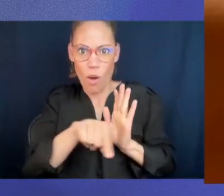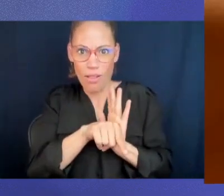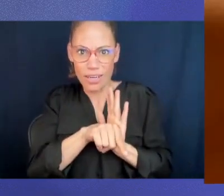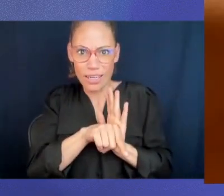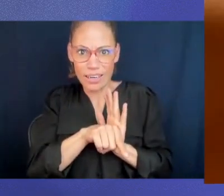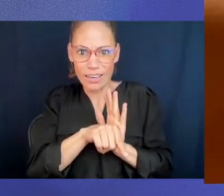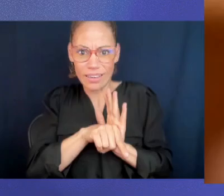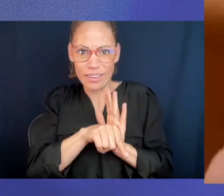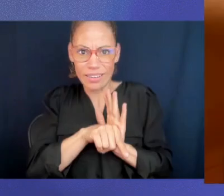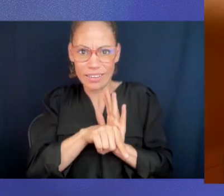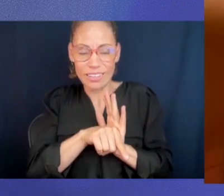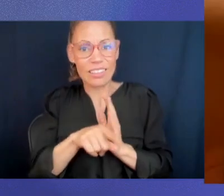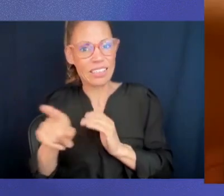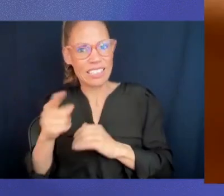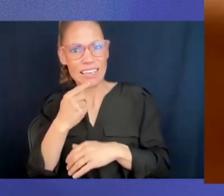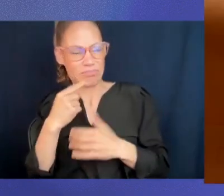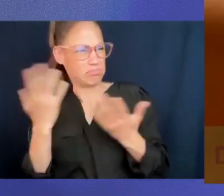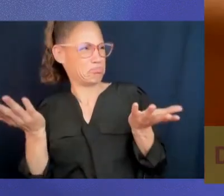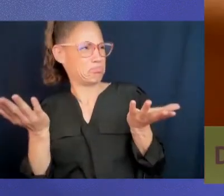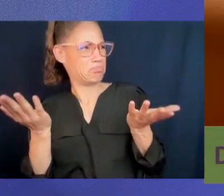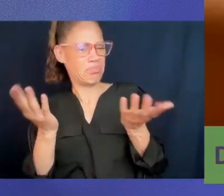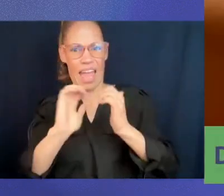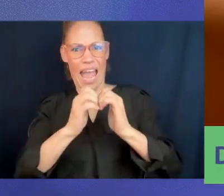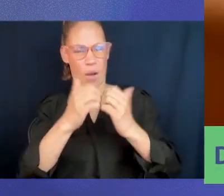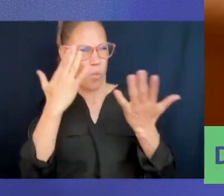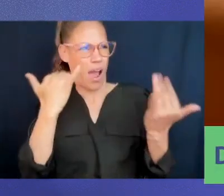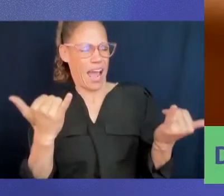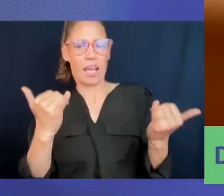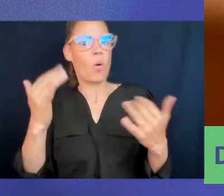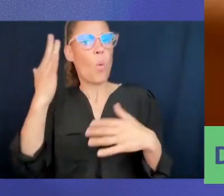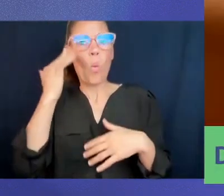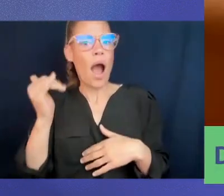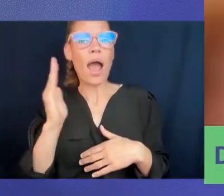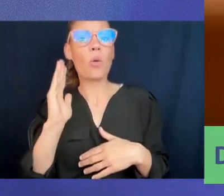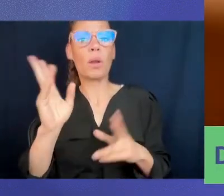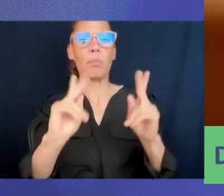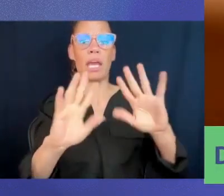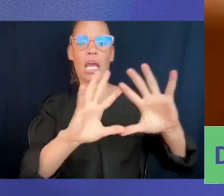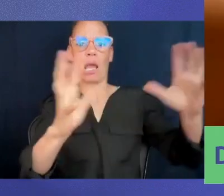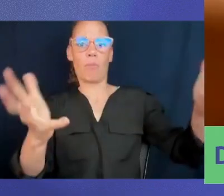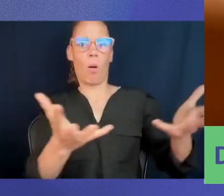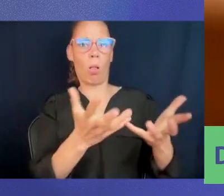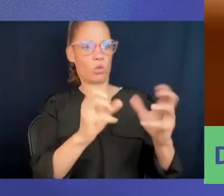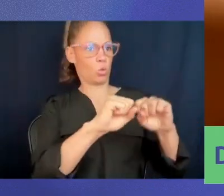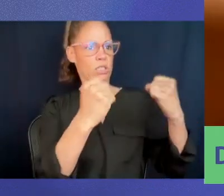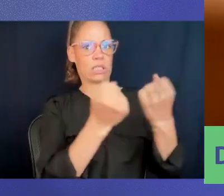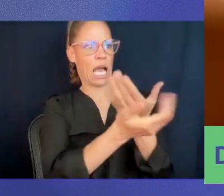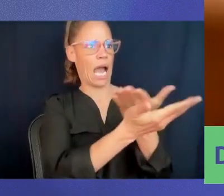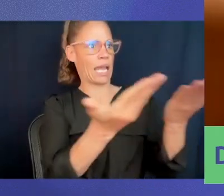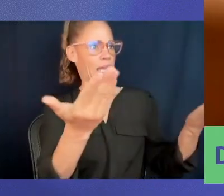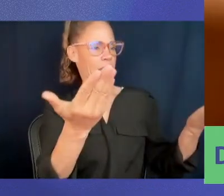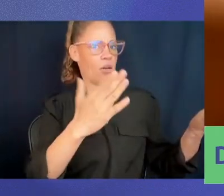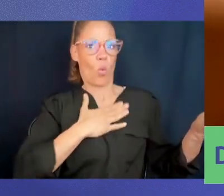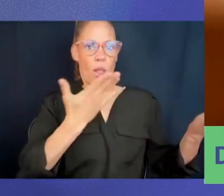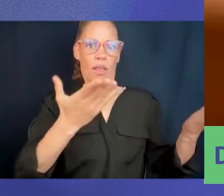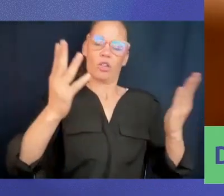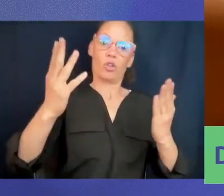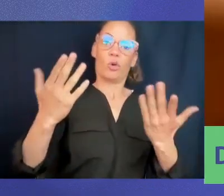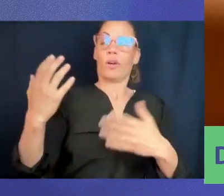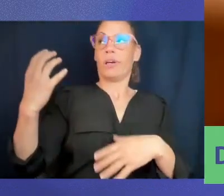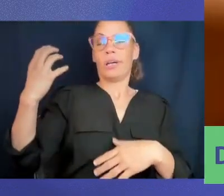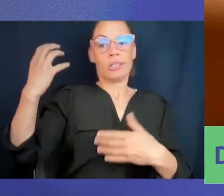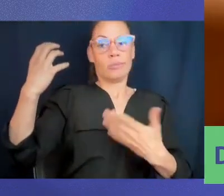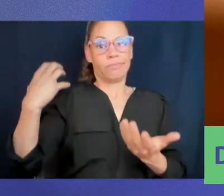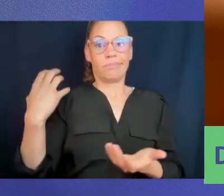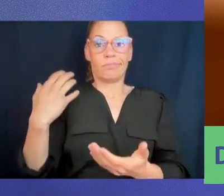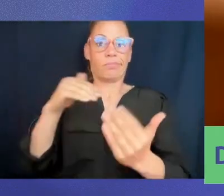that be? Why would society willingly agree to cede to the producer the right to judge quality? We don't do that